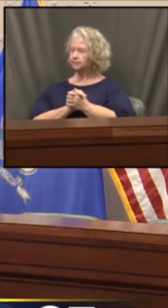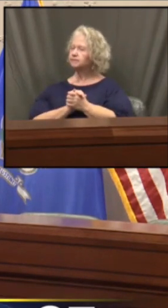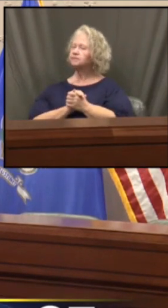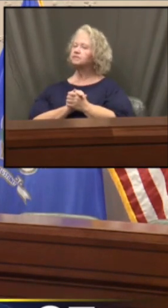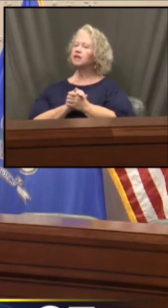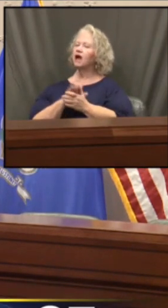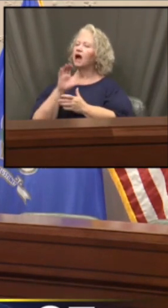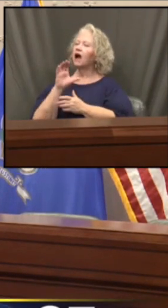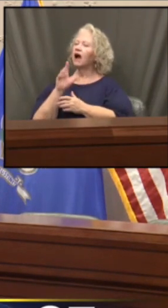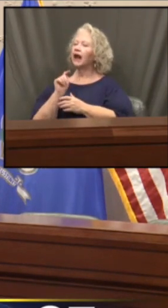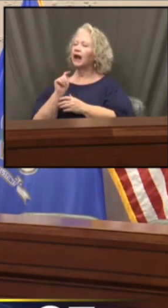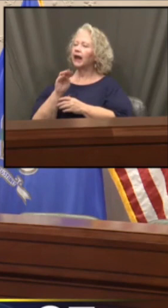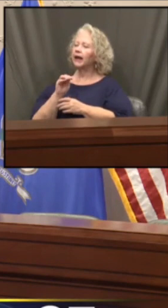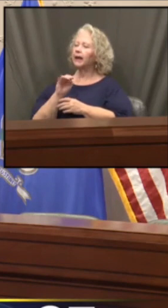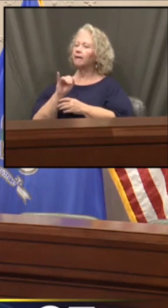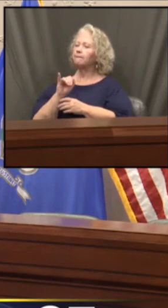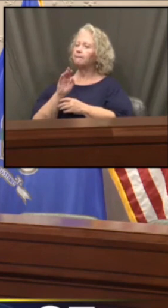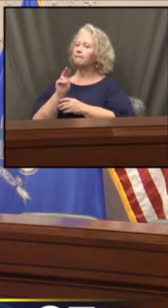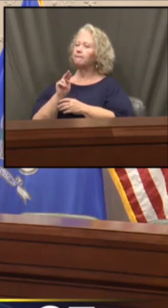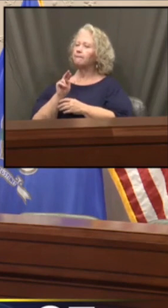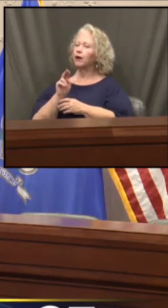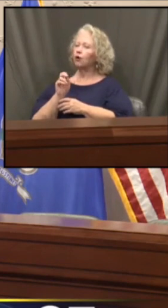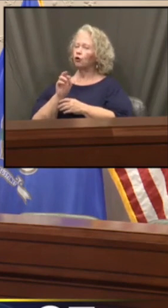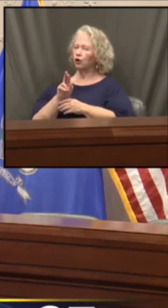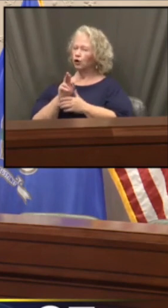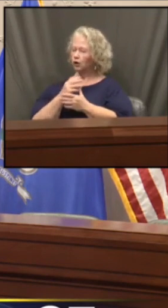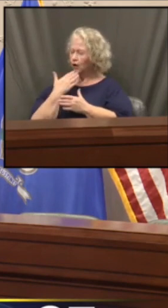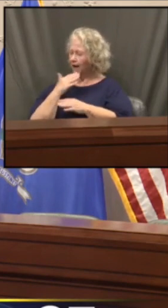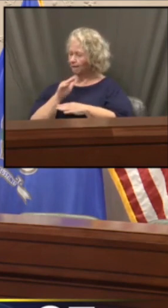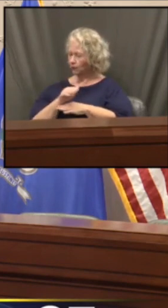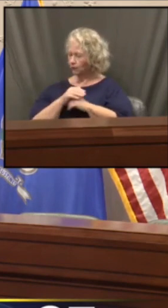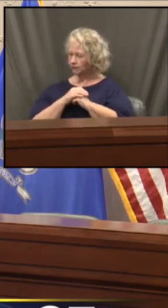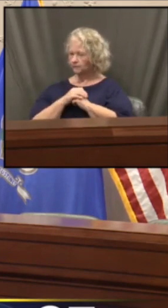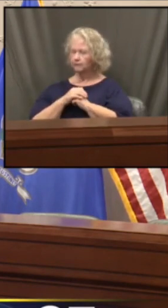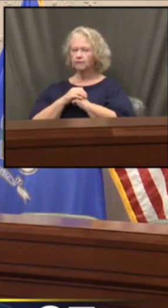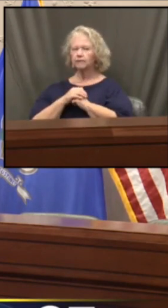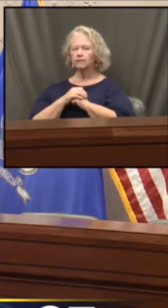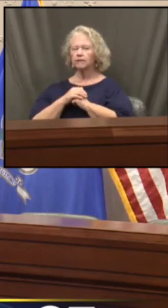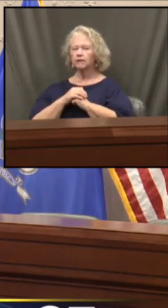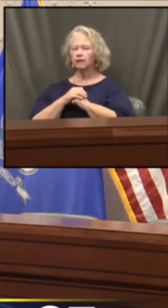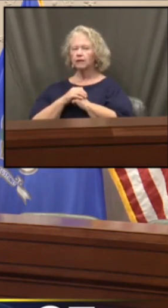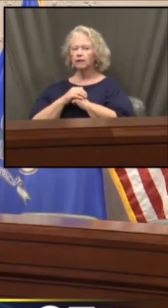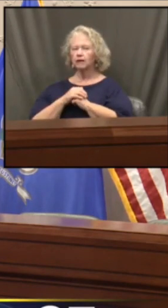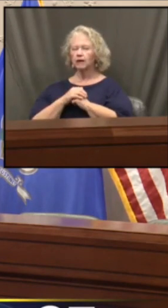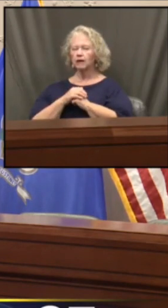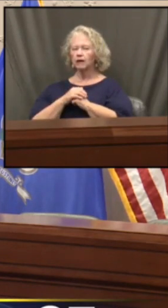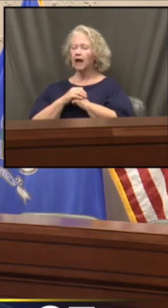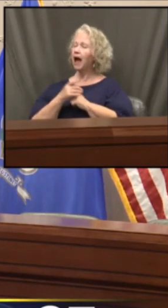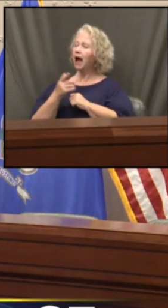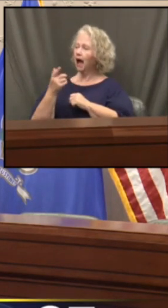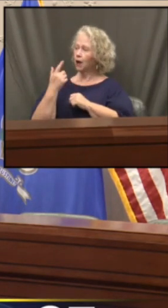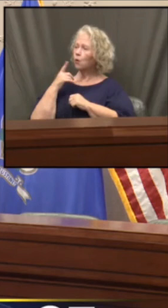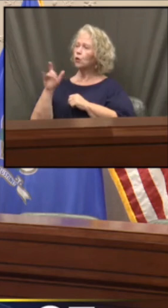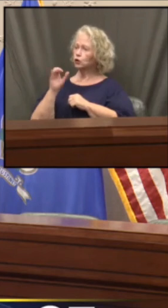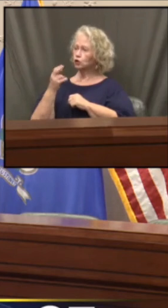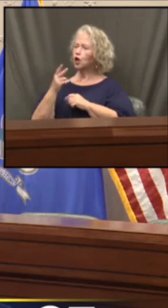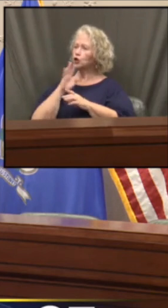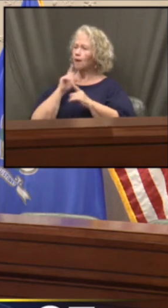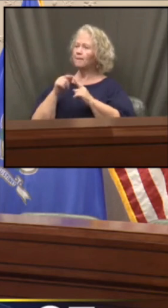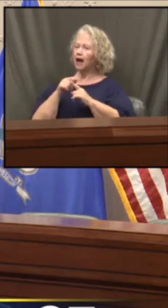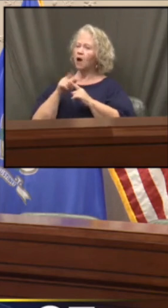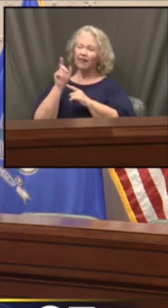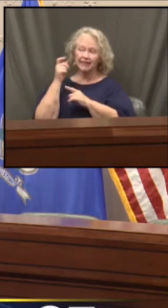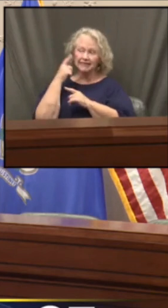The Connecticut Mirror. Good afternoon. I heard Josh's answer about state employees, but what is the